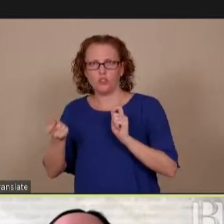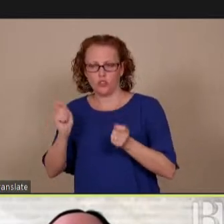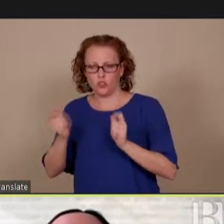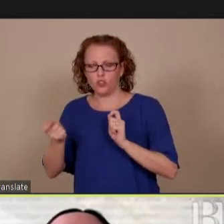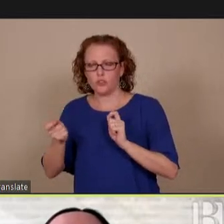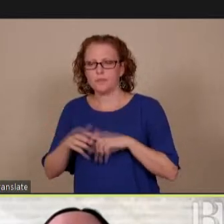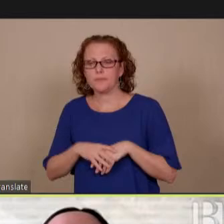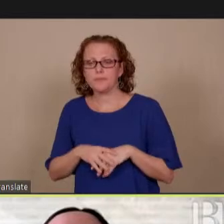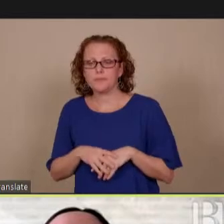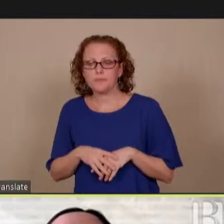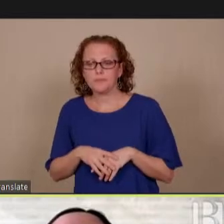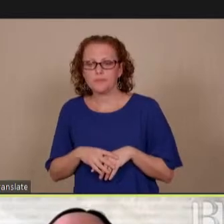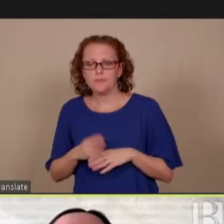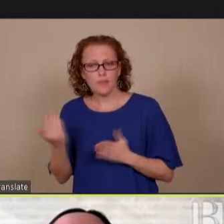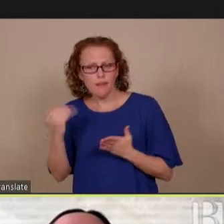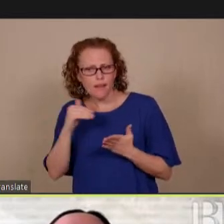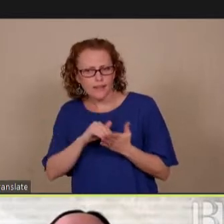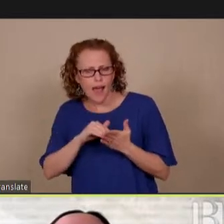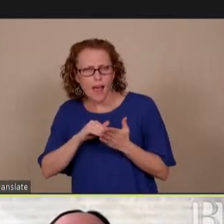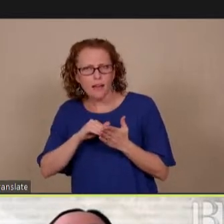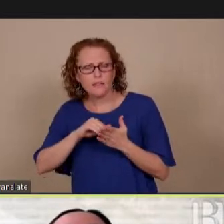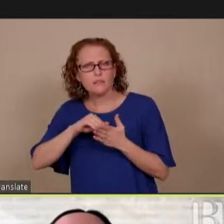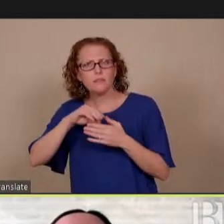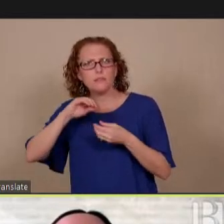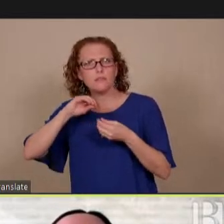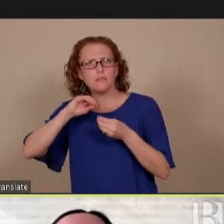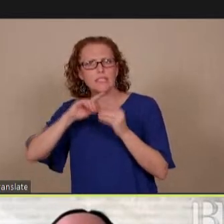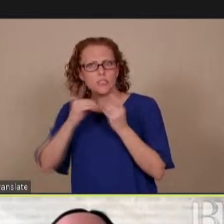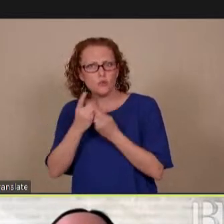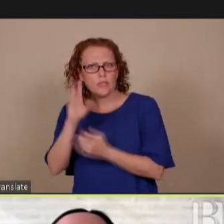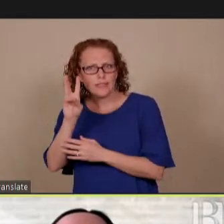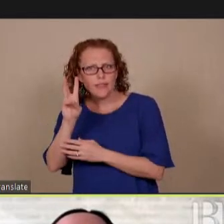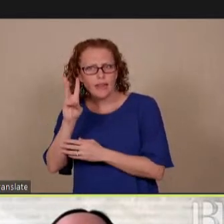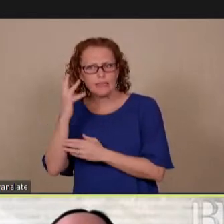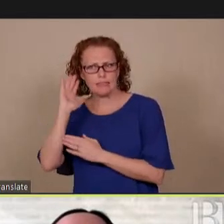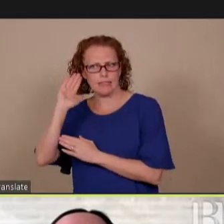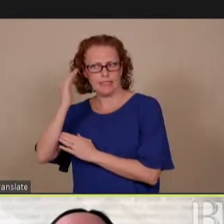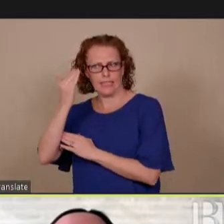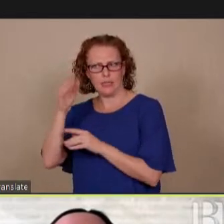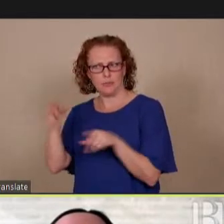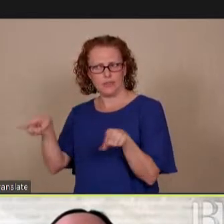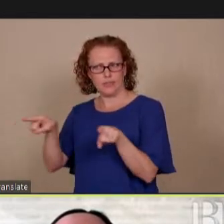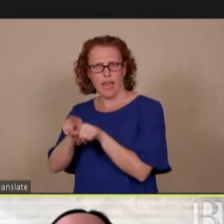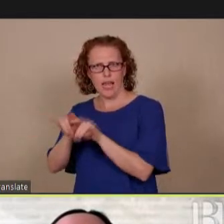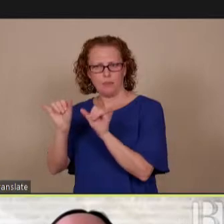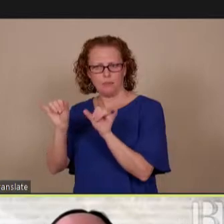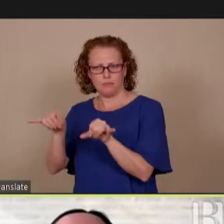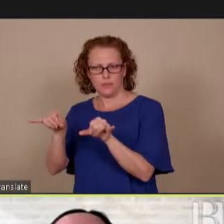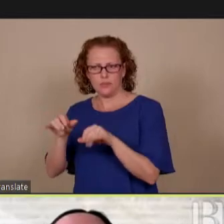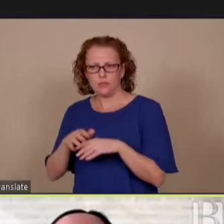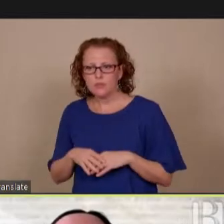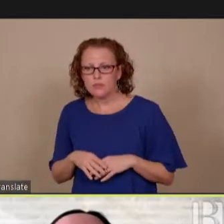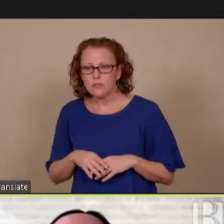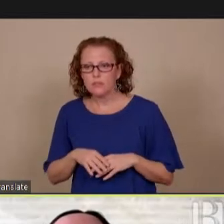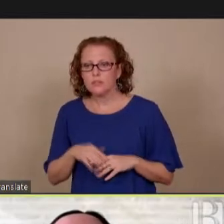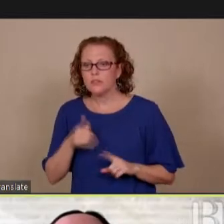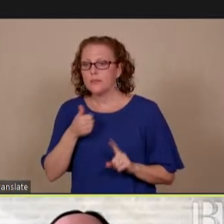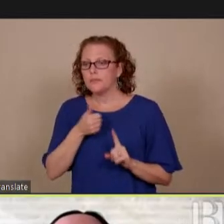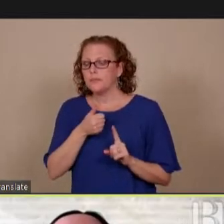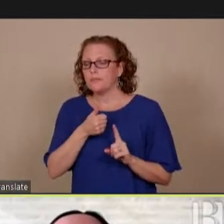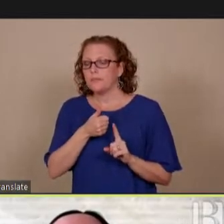looks relatively unchanged. The map does create compact and contiguous districts. It does not create